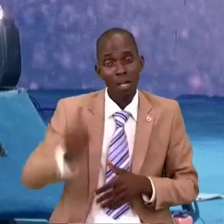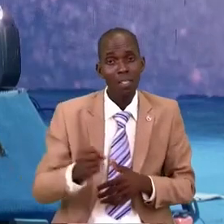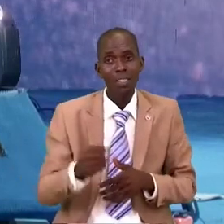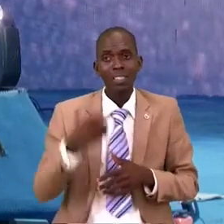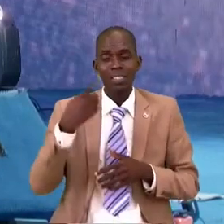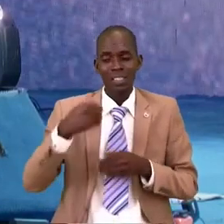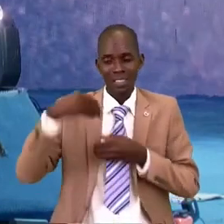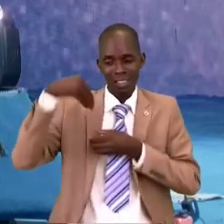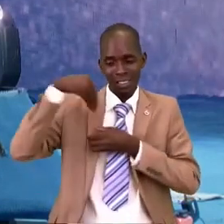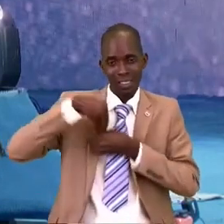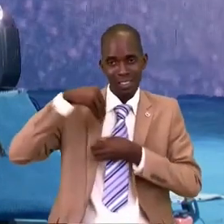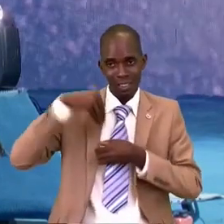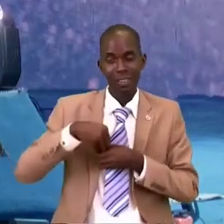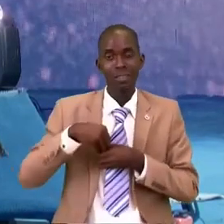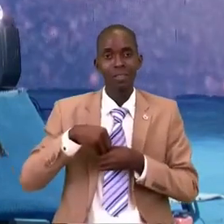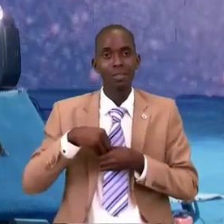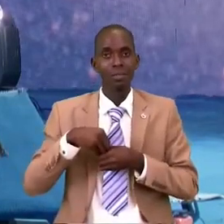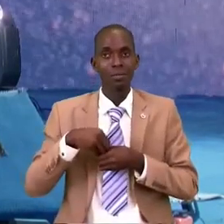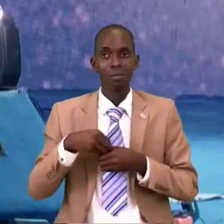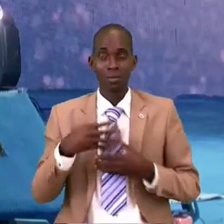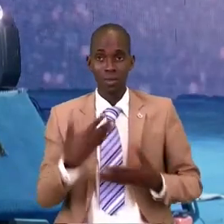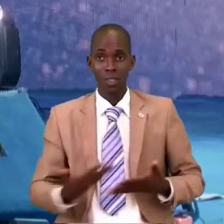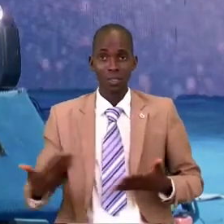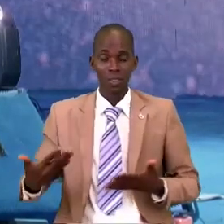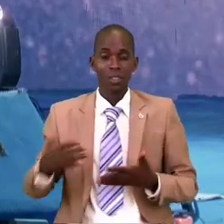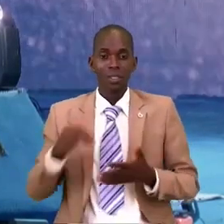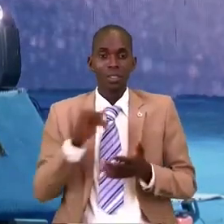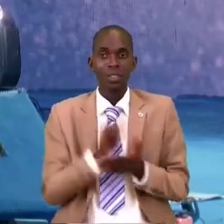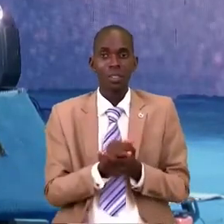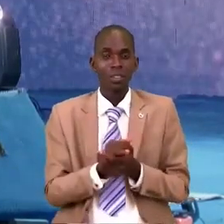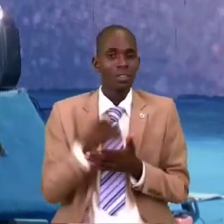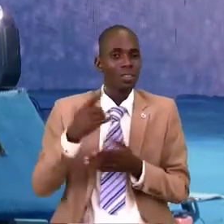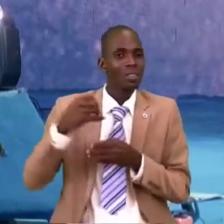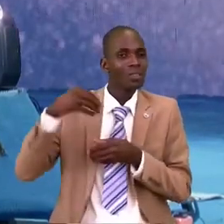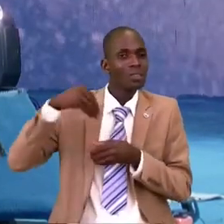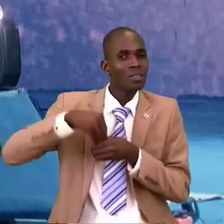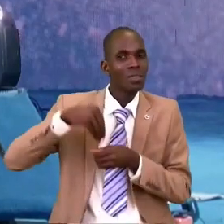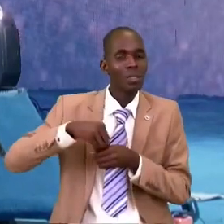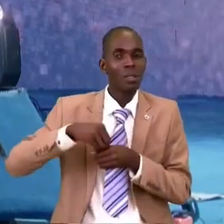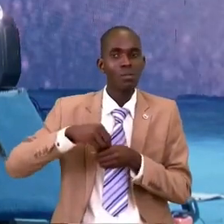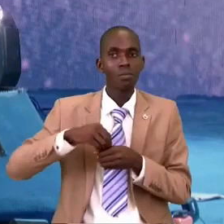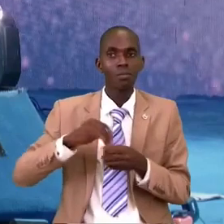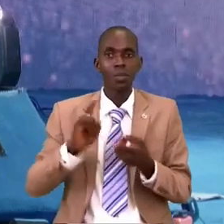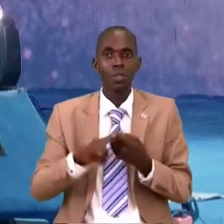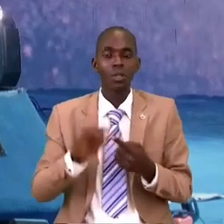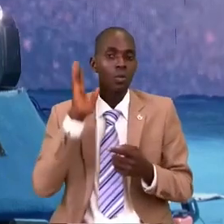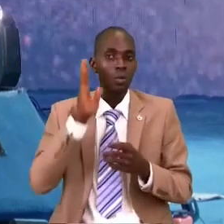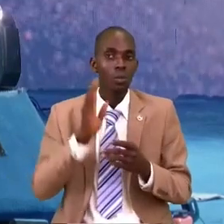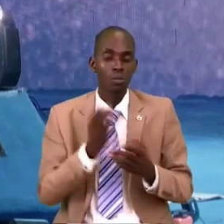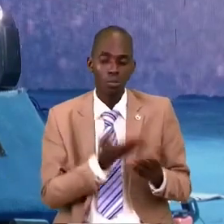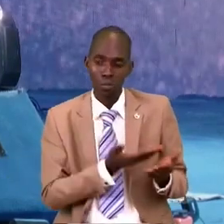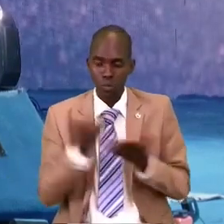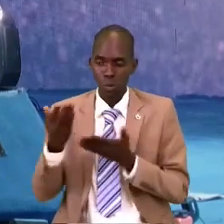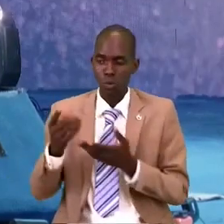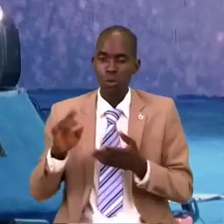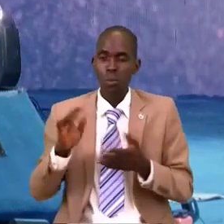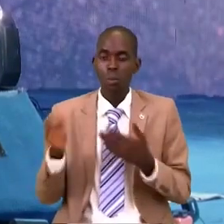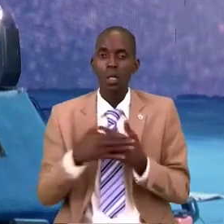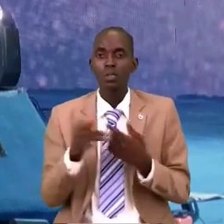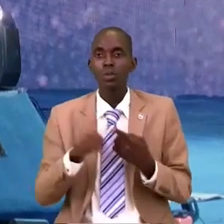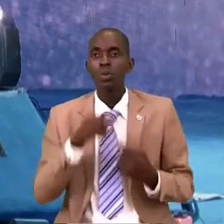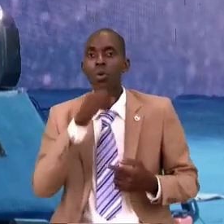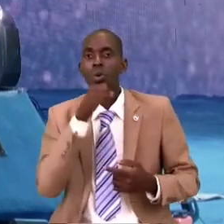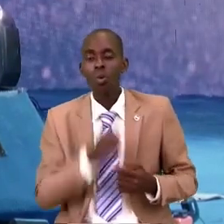old lifestyle, is an enemy. But then he says that he will grant unto us that